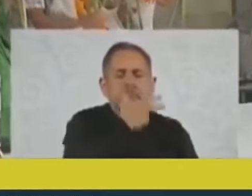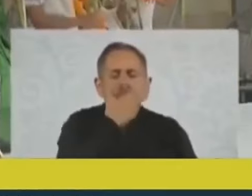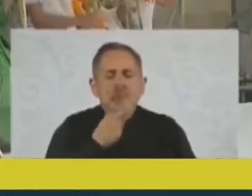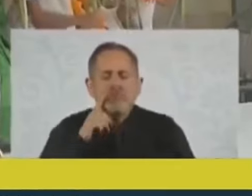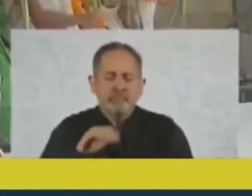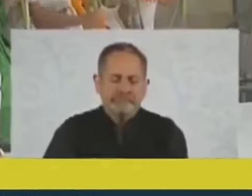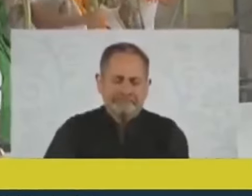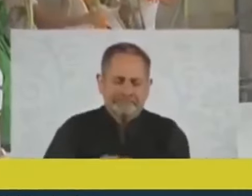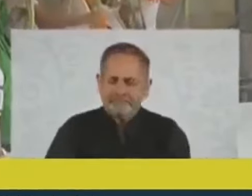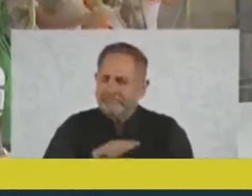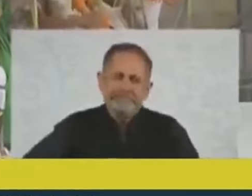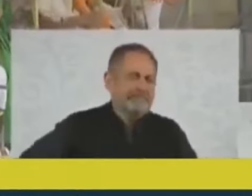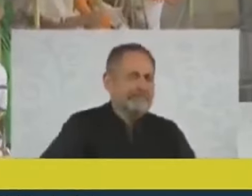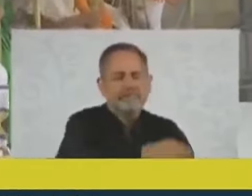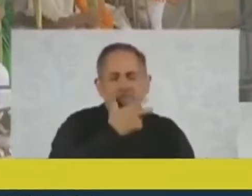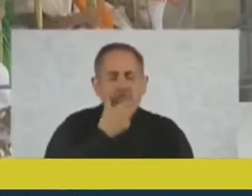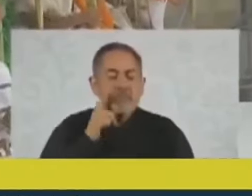Friends,